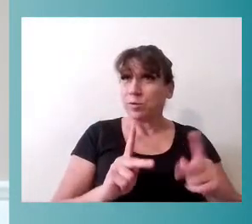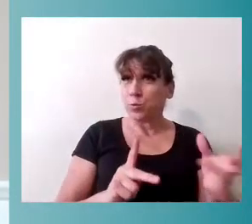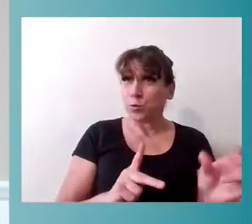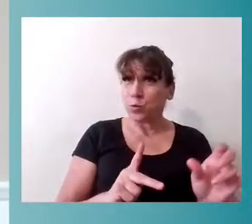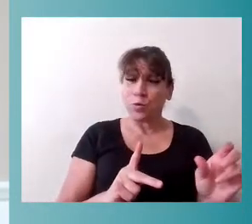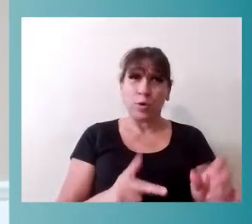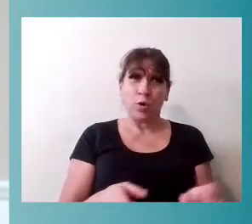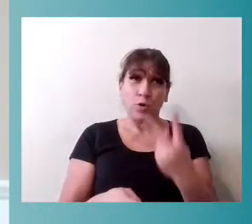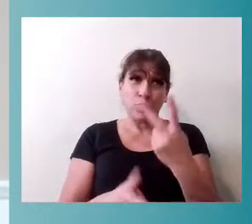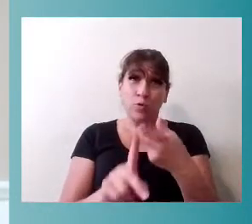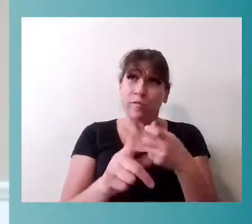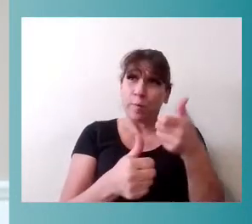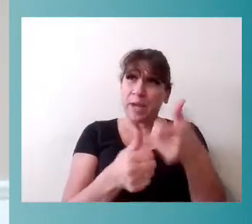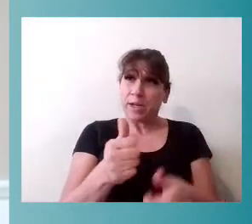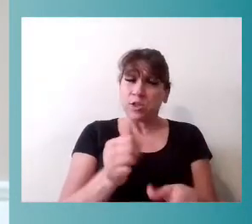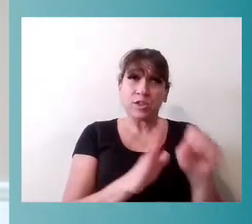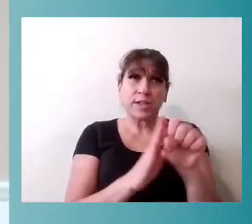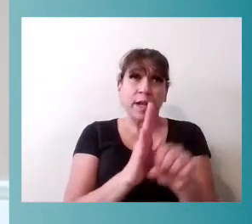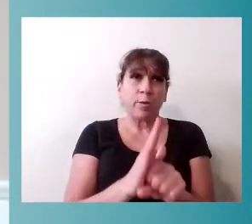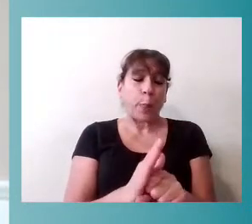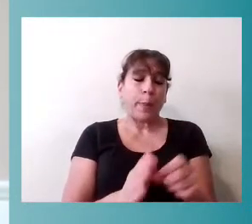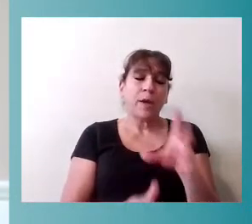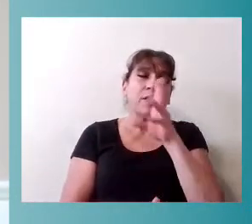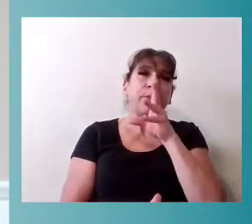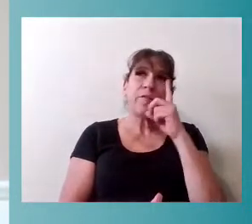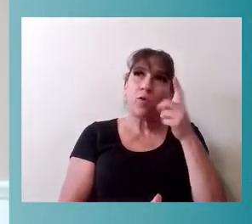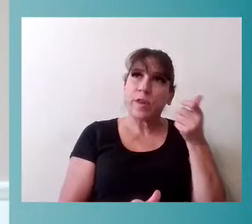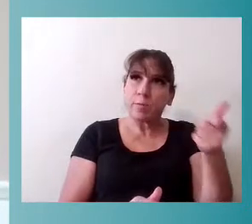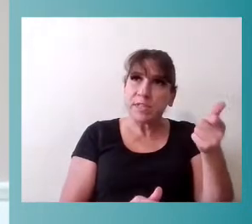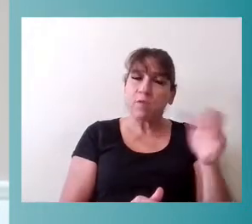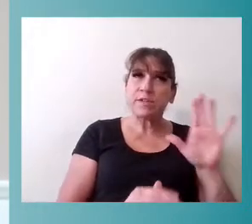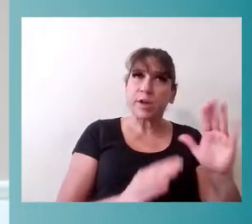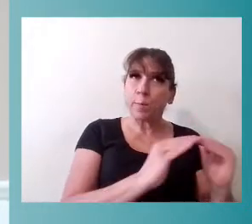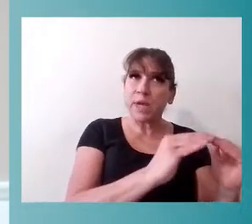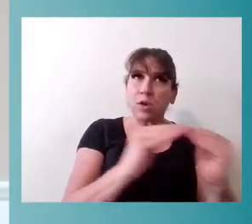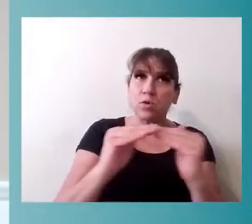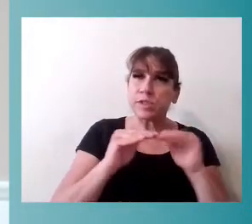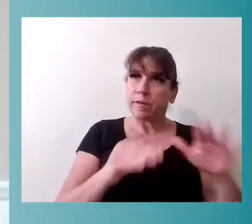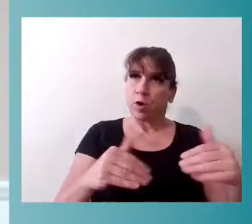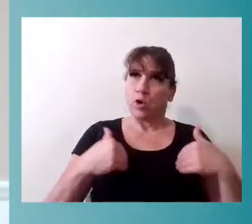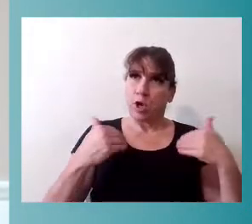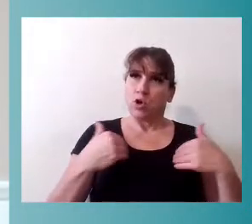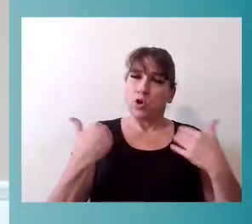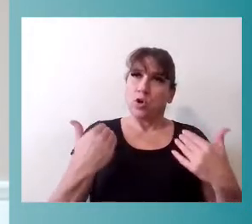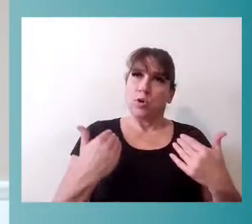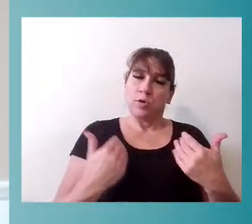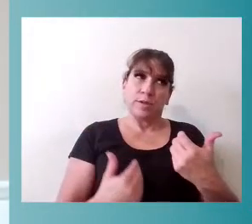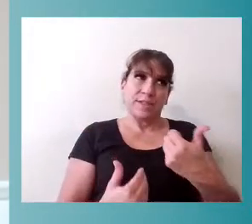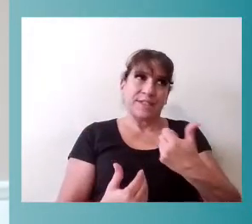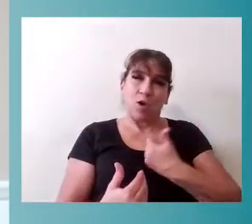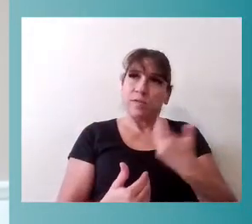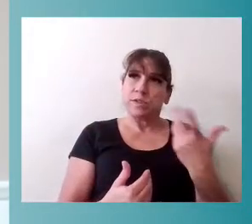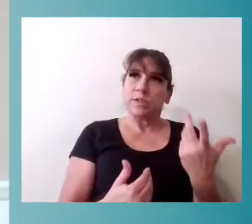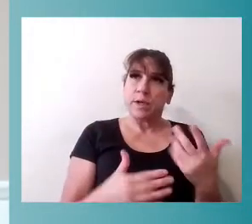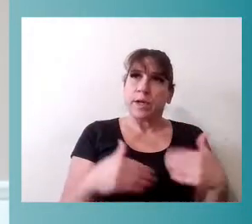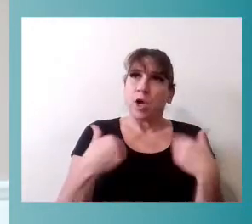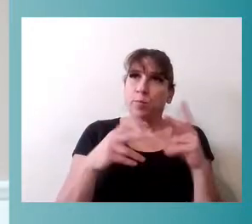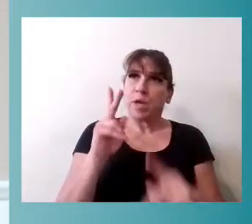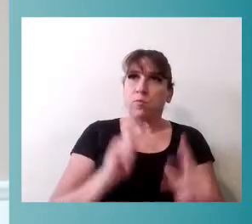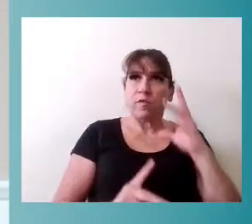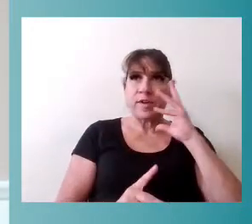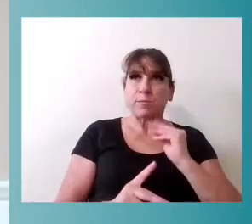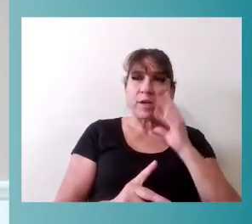2 from each state, speaking for themselves, for their peers, and for their younger selves. Young people who have